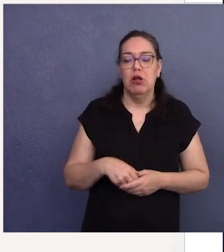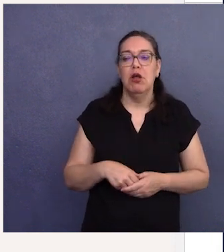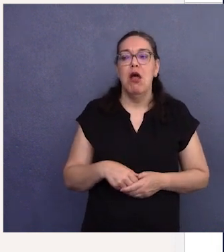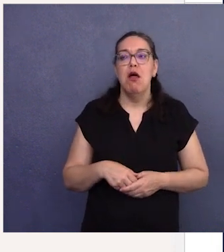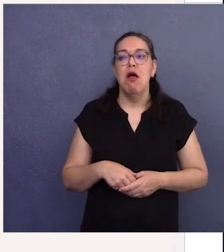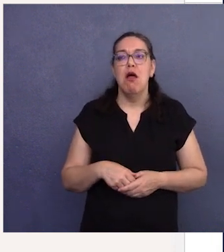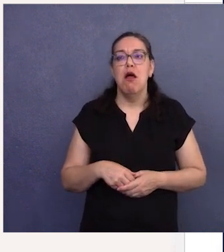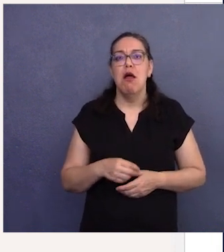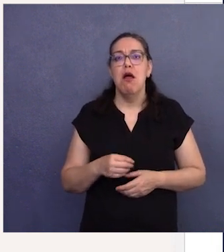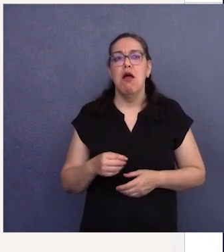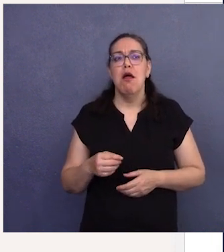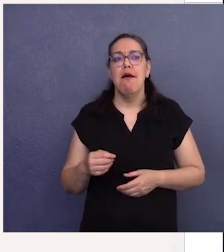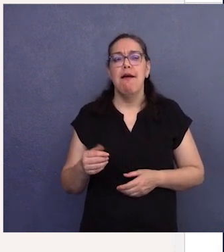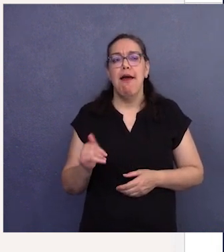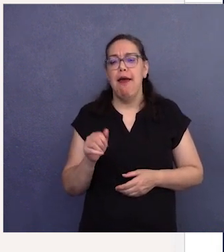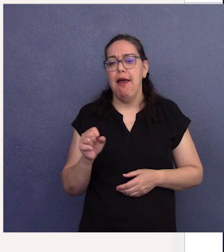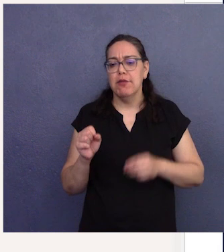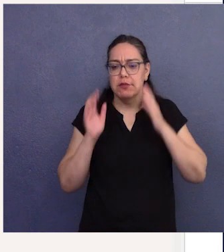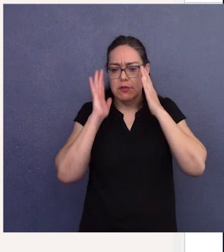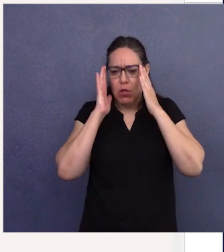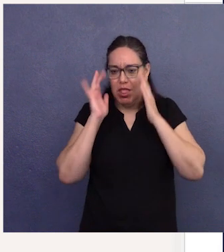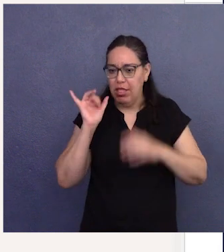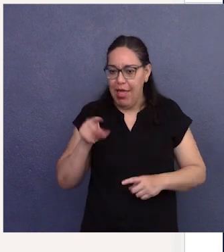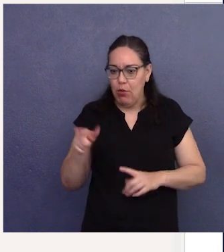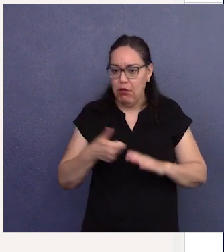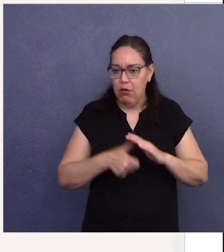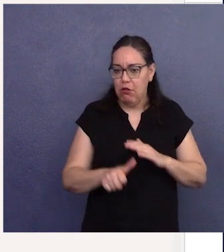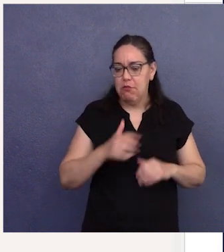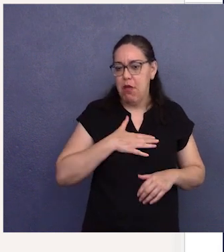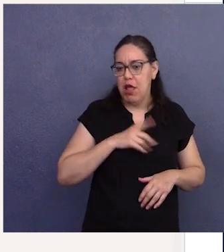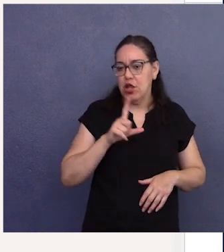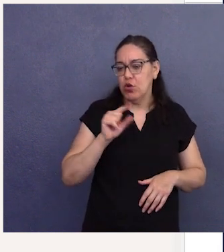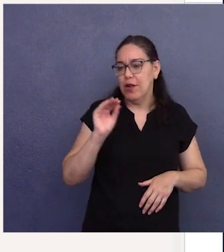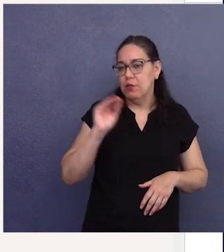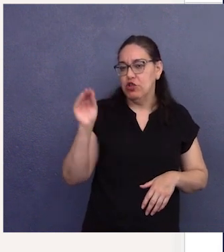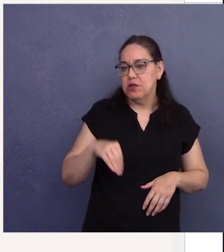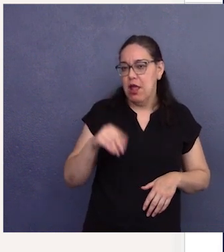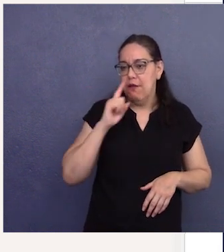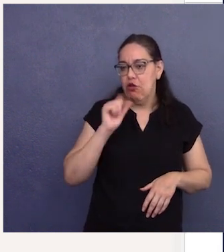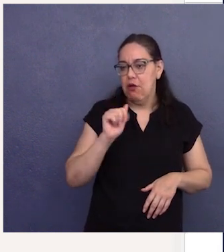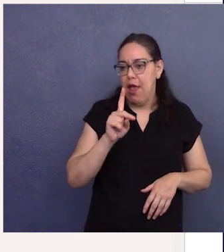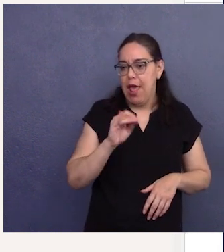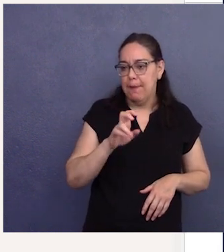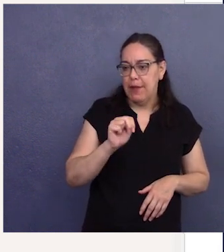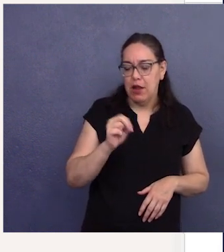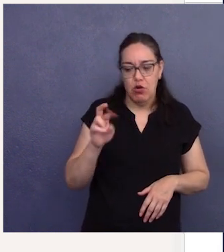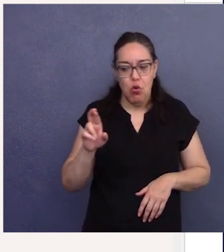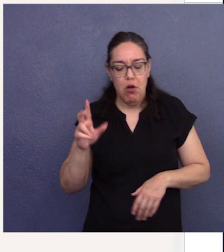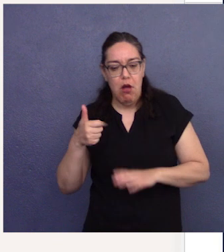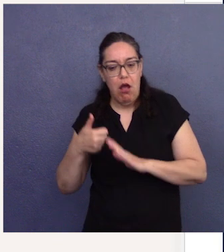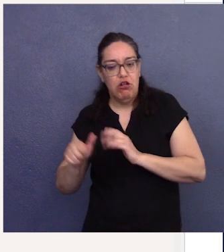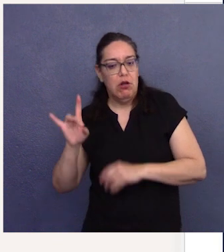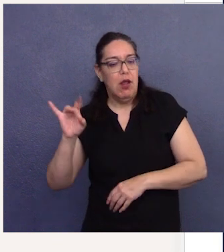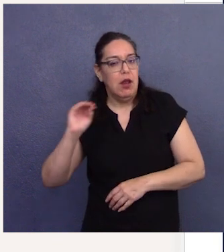as would that go under like my 20% of administration, or would that go under the